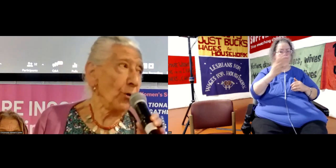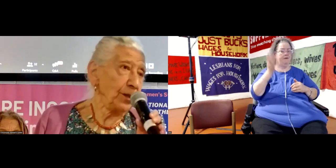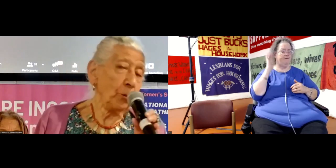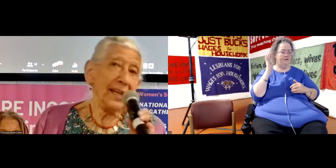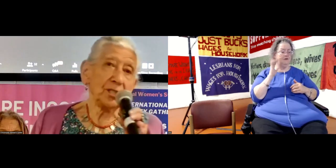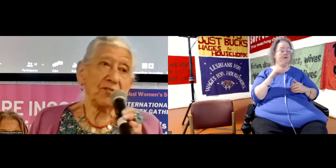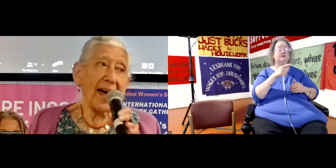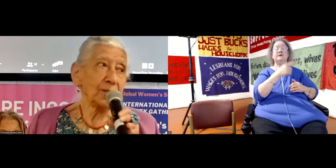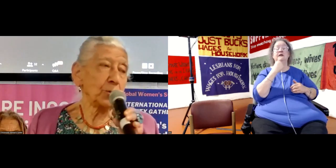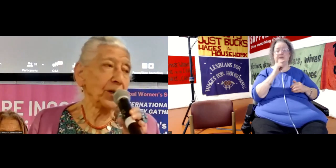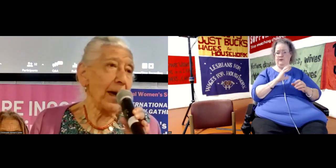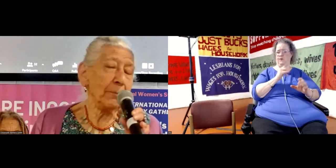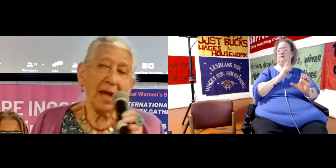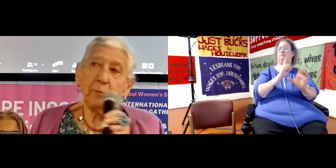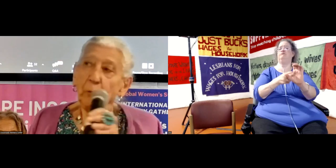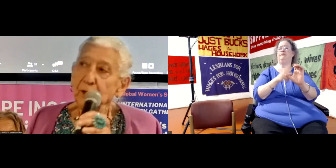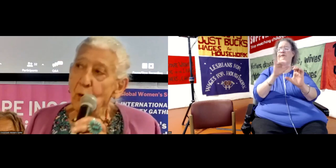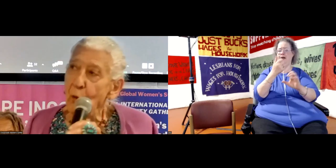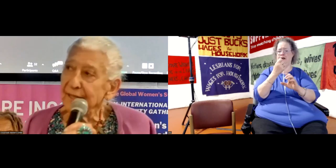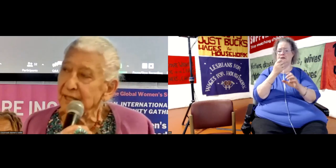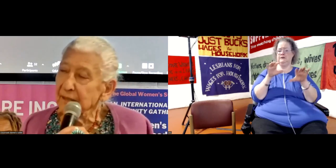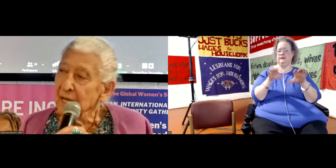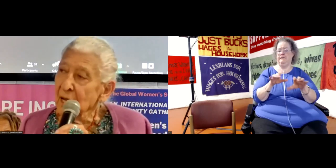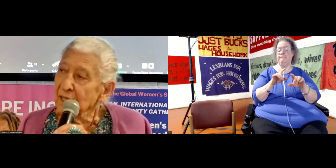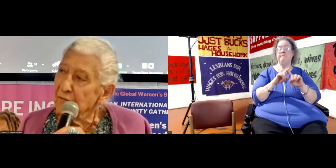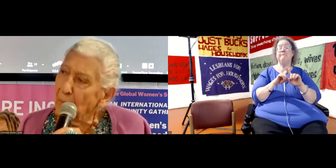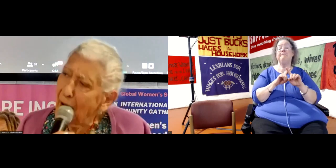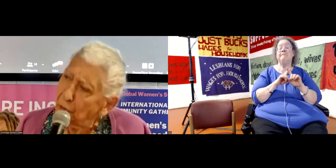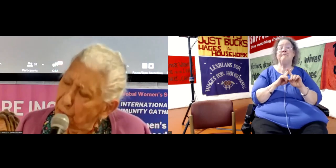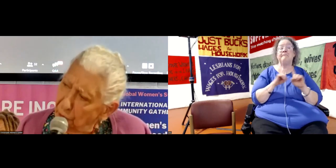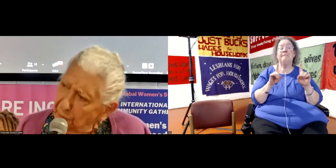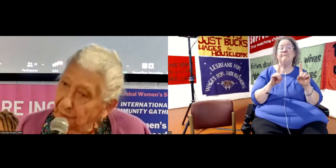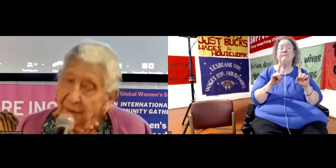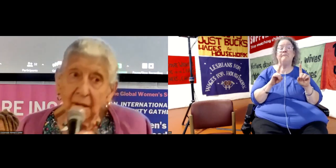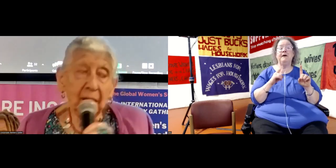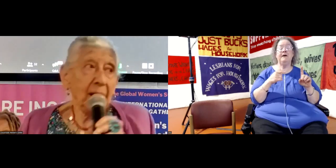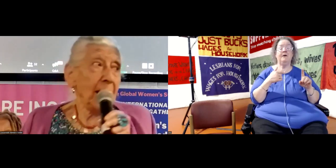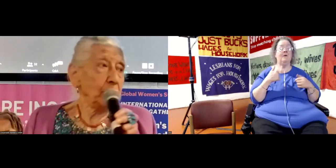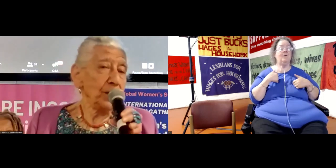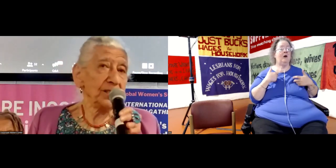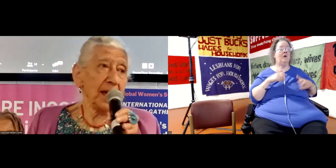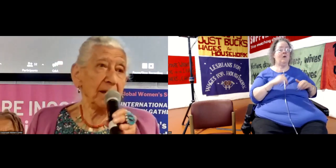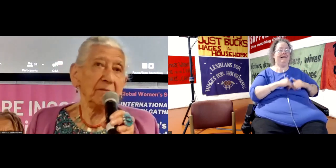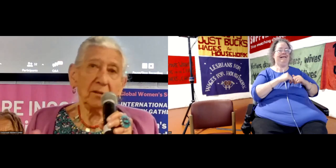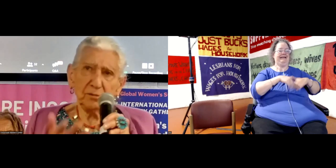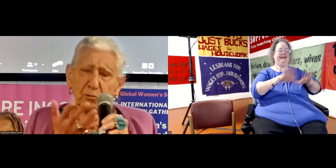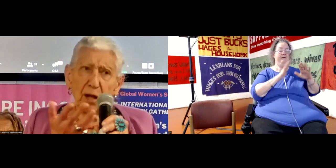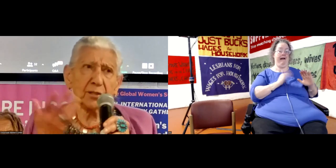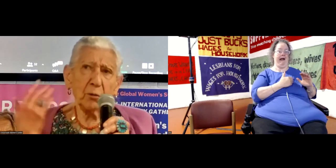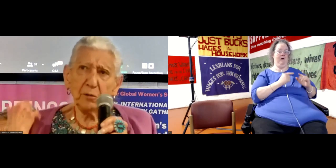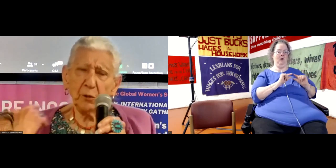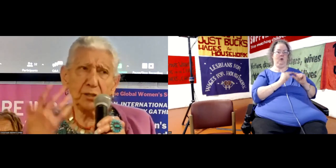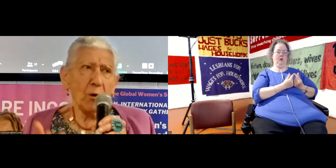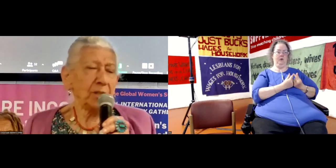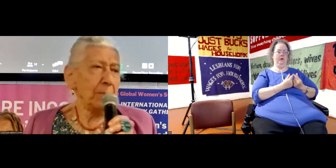to join the wages for housework campaign, but we don't want to give up our group. And we said,